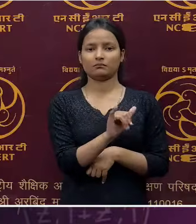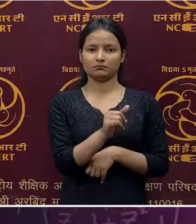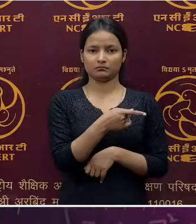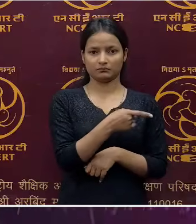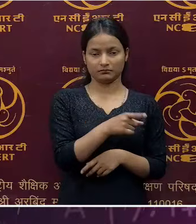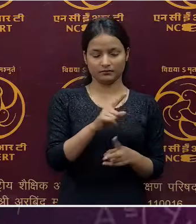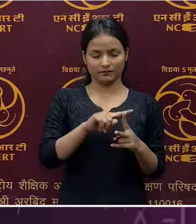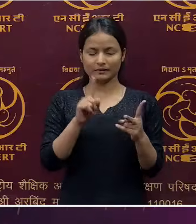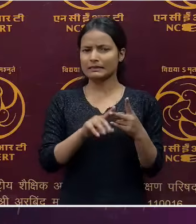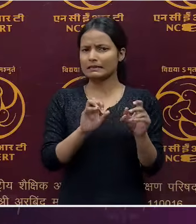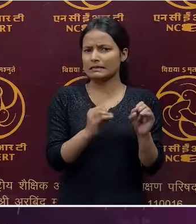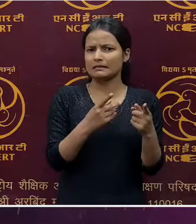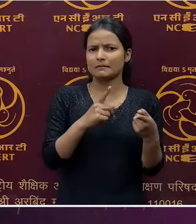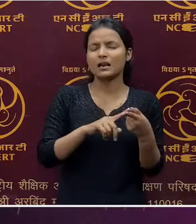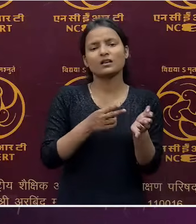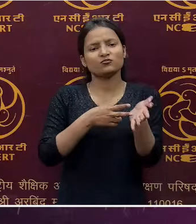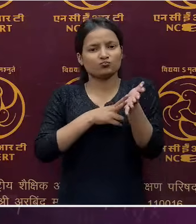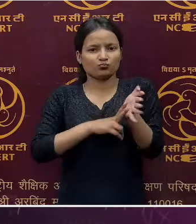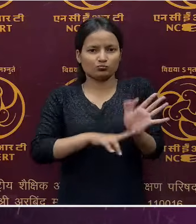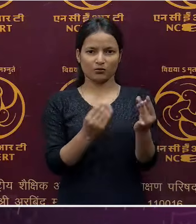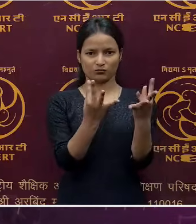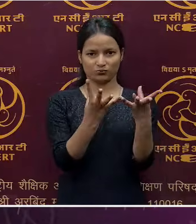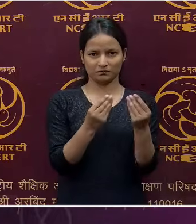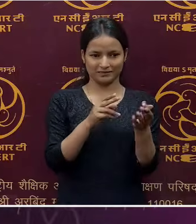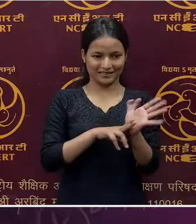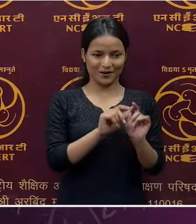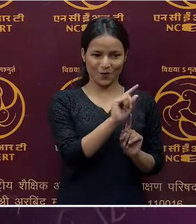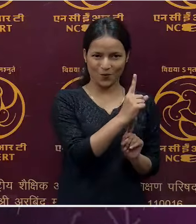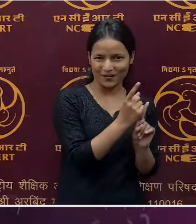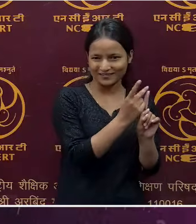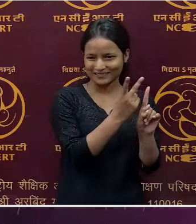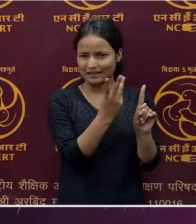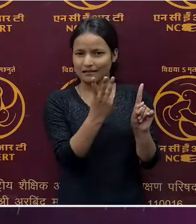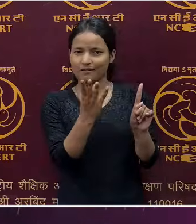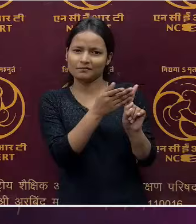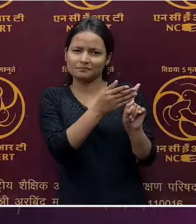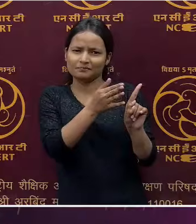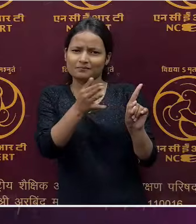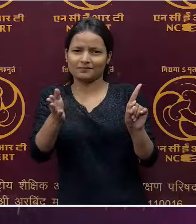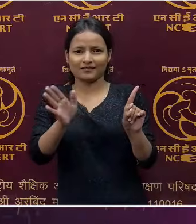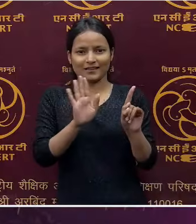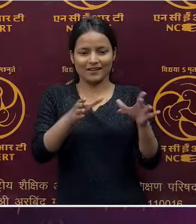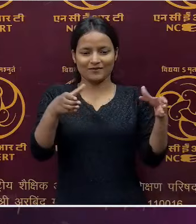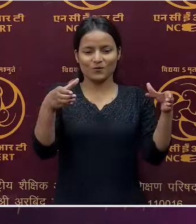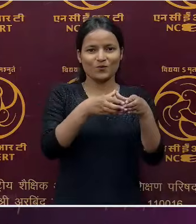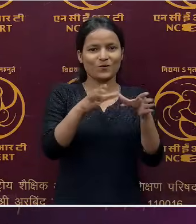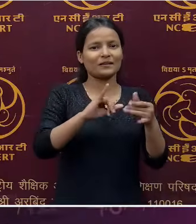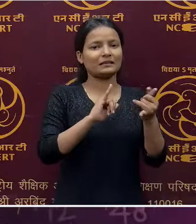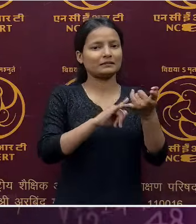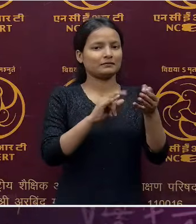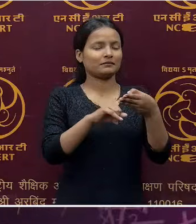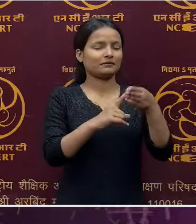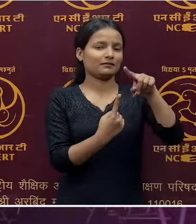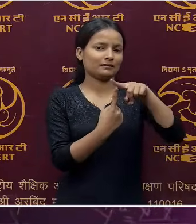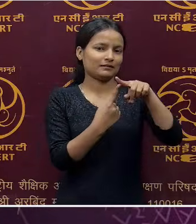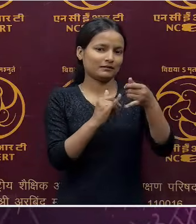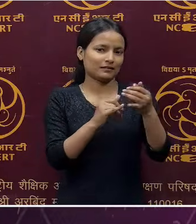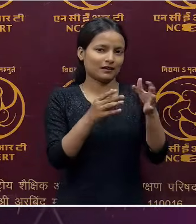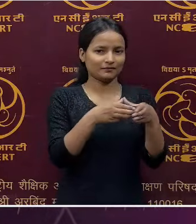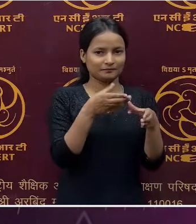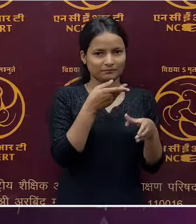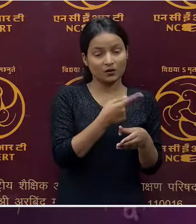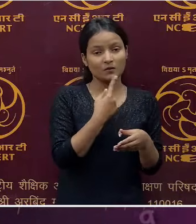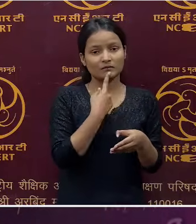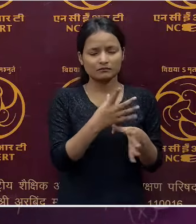it starts from 1, 2, 3. So it's a well defined and all the numbers are distinct. So it's a collection of sets and it's a collection of natural